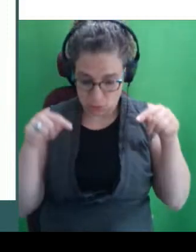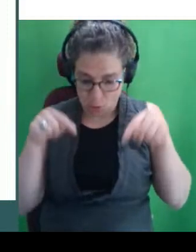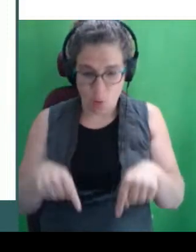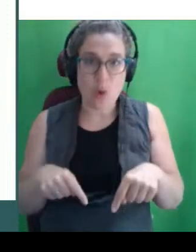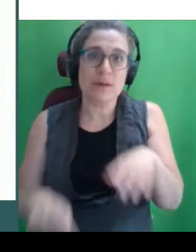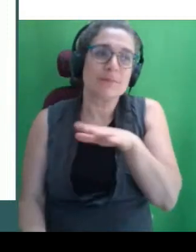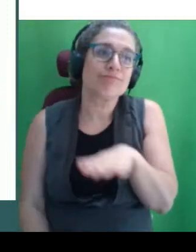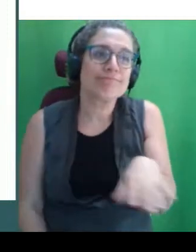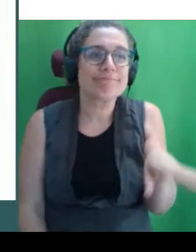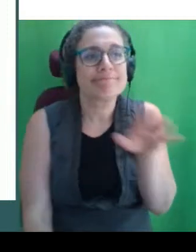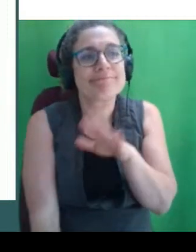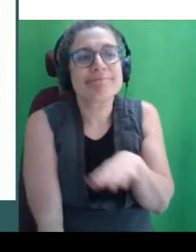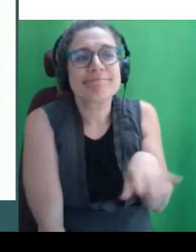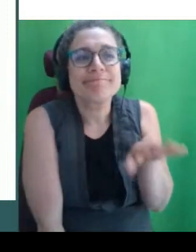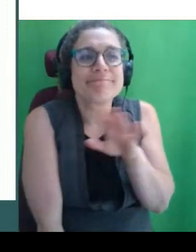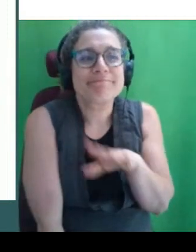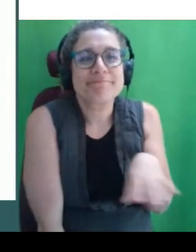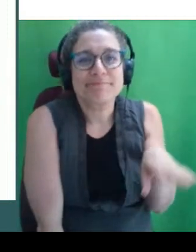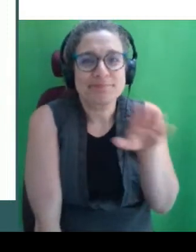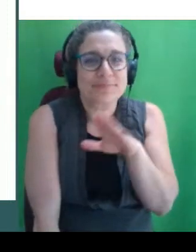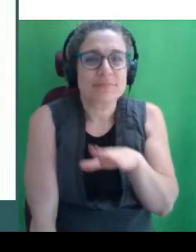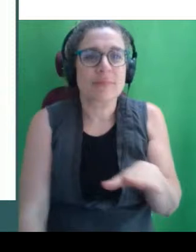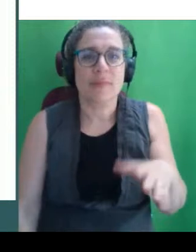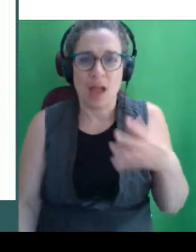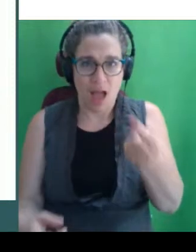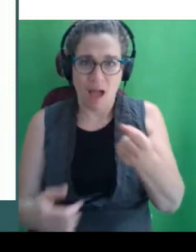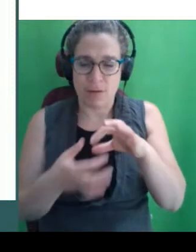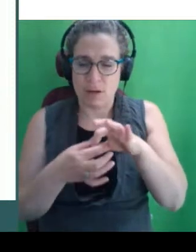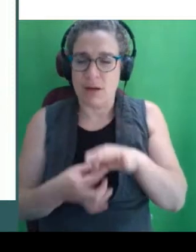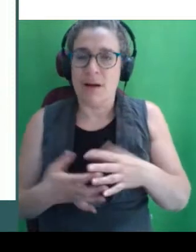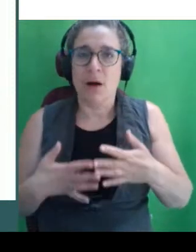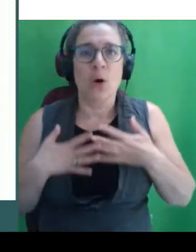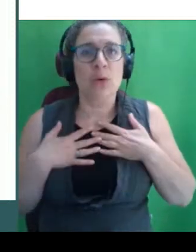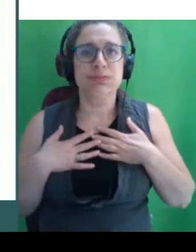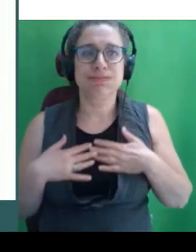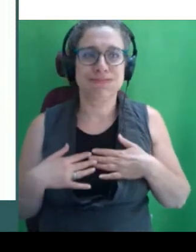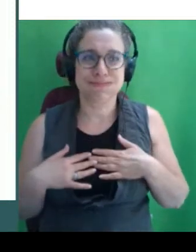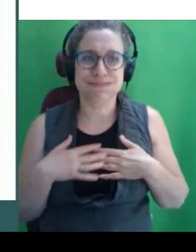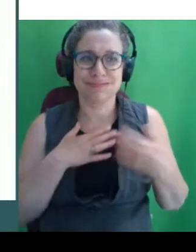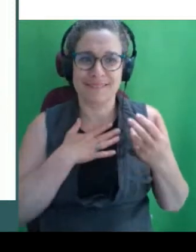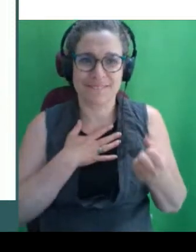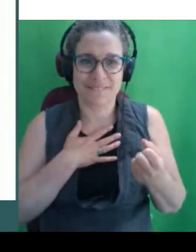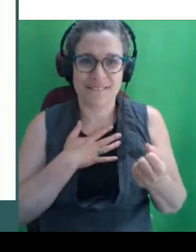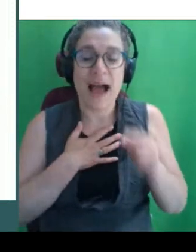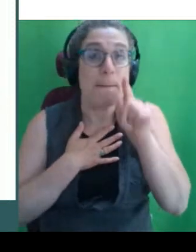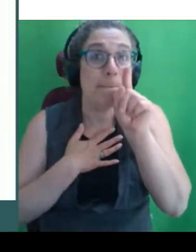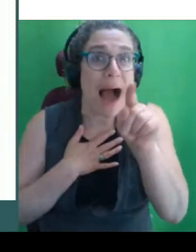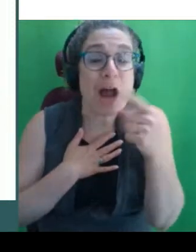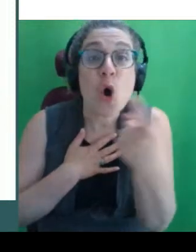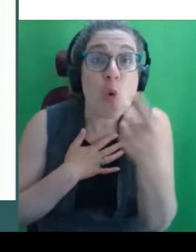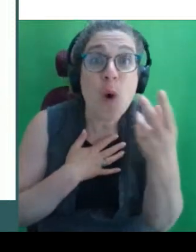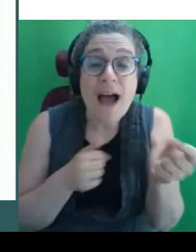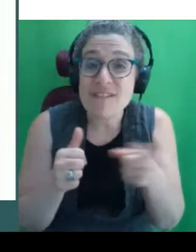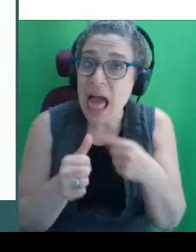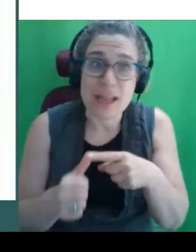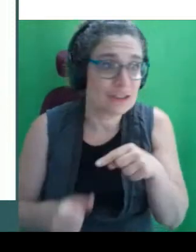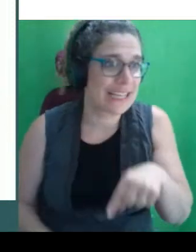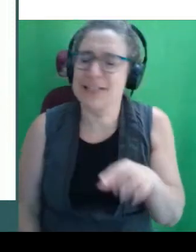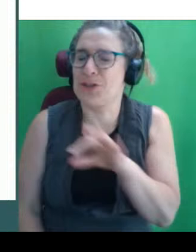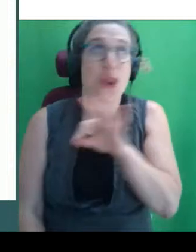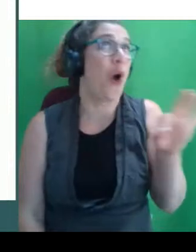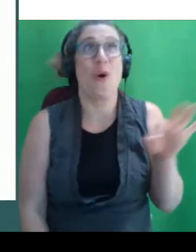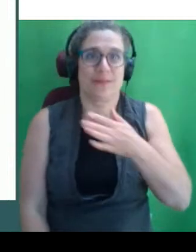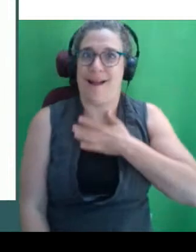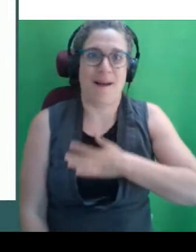cat. It has its therapeutic benefits, but not to people with allergy. In modern times, we're